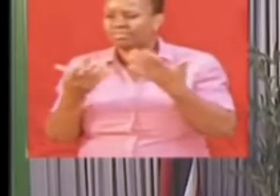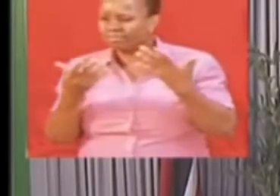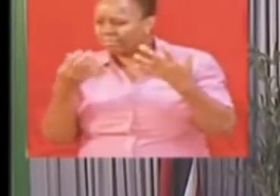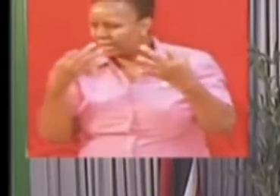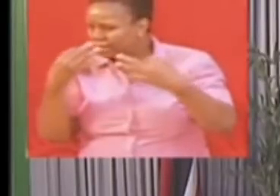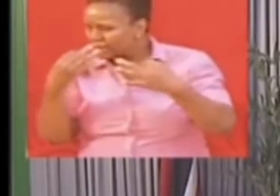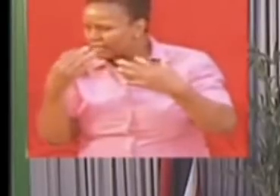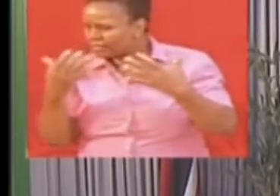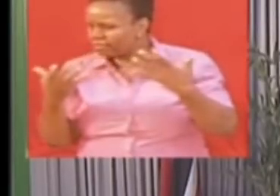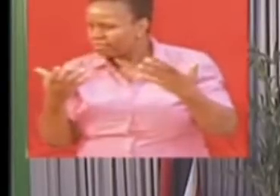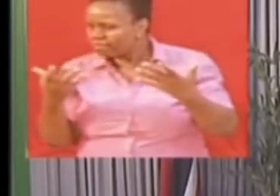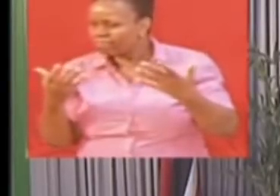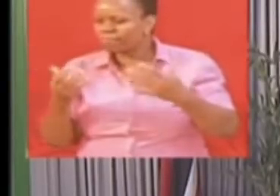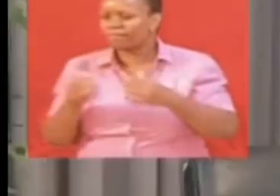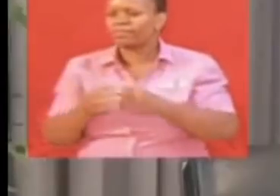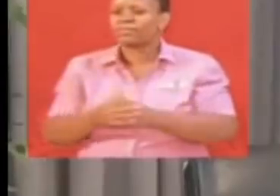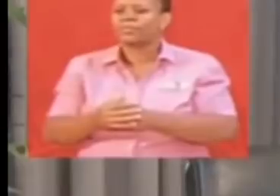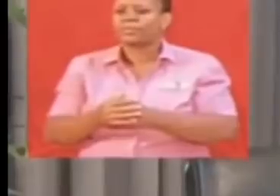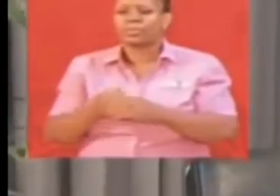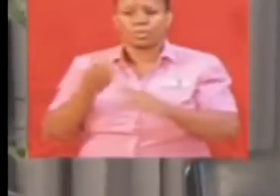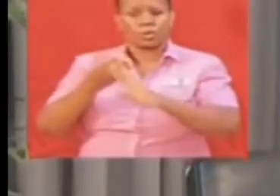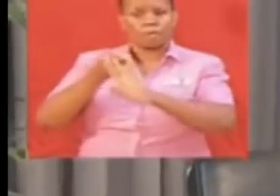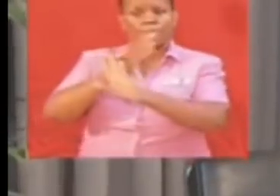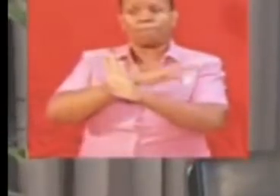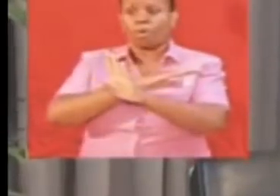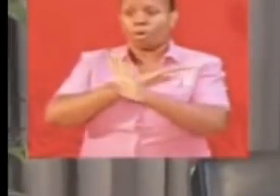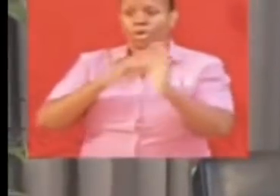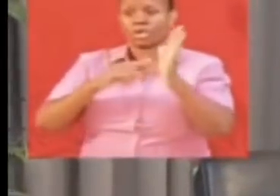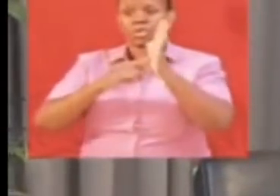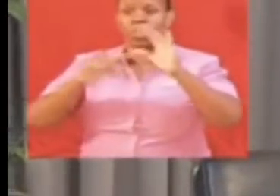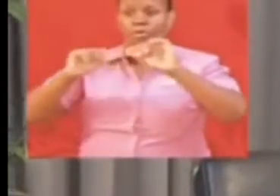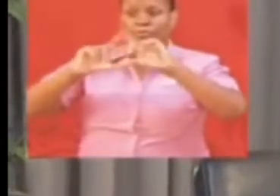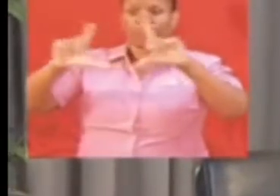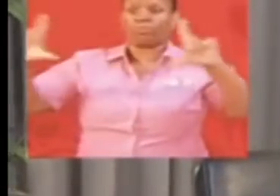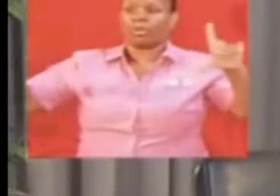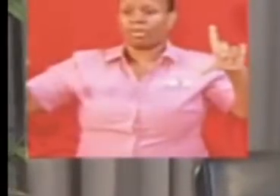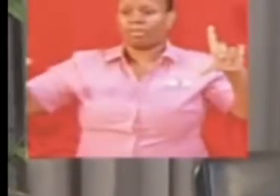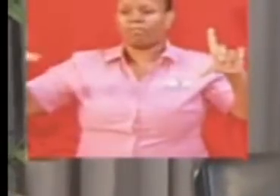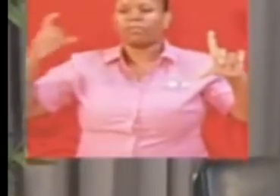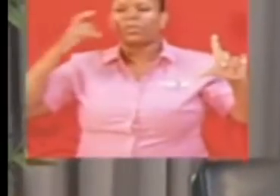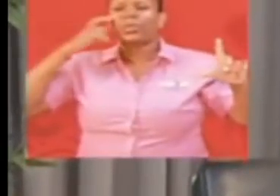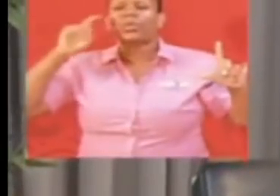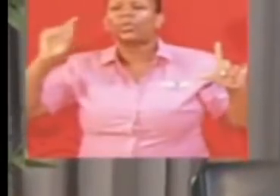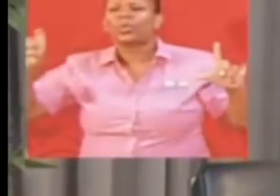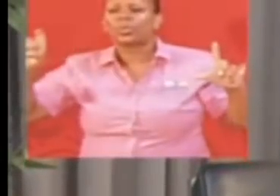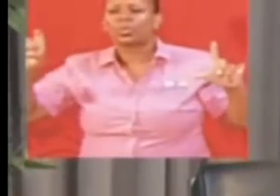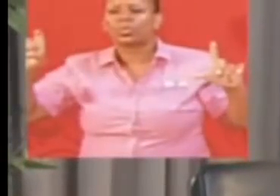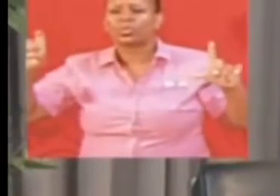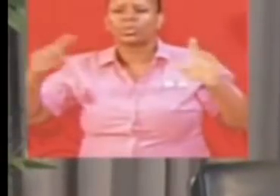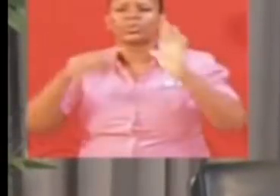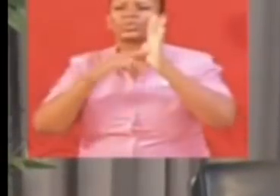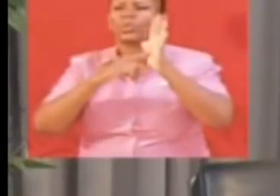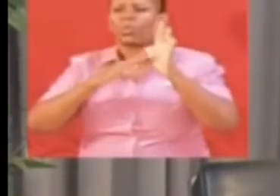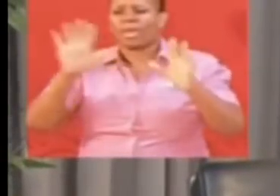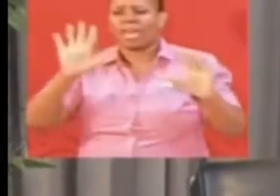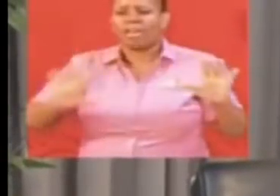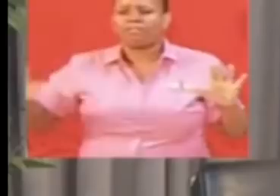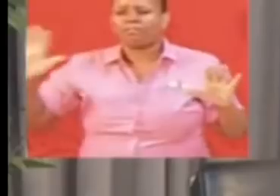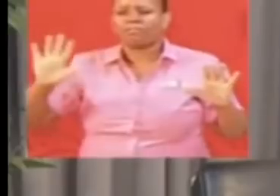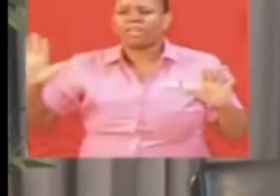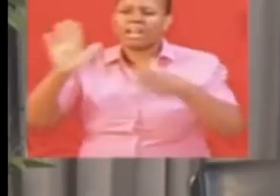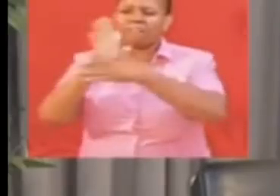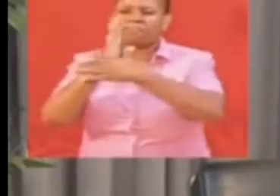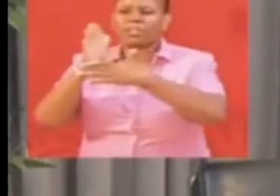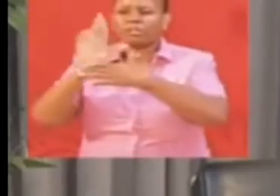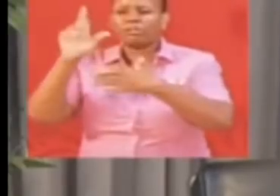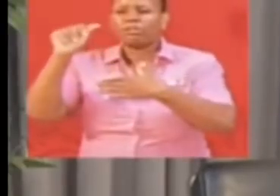average that we had throughout the country. I think the highest we would have gone above, a little bit above 100, if we looked at the average somewhere in the middle of